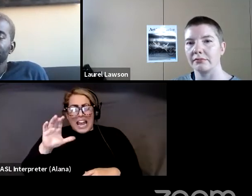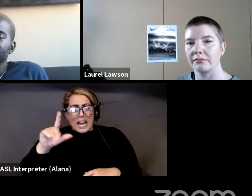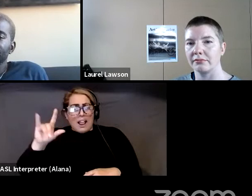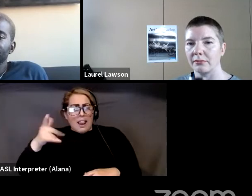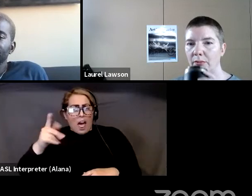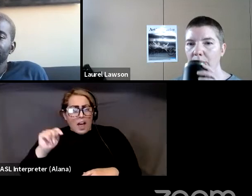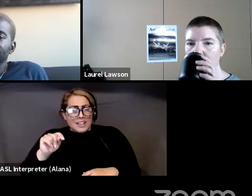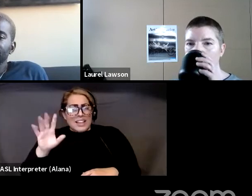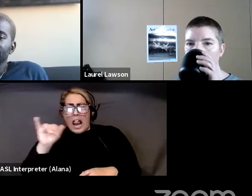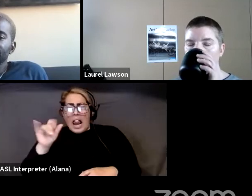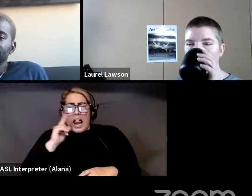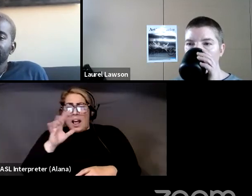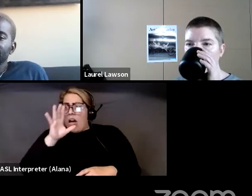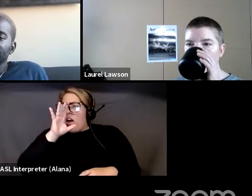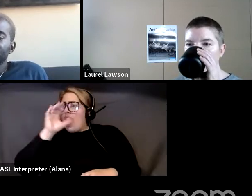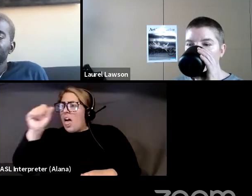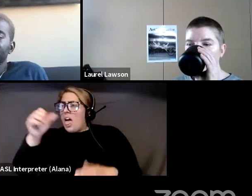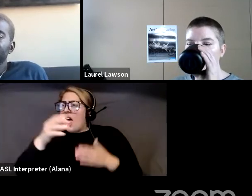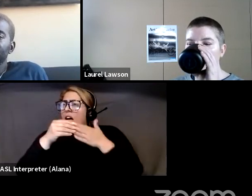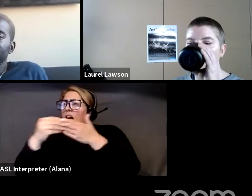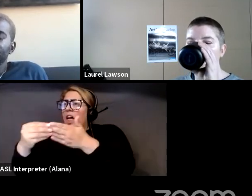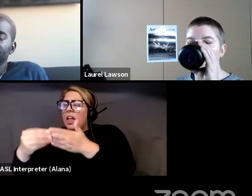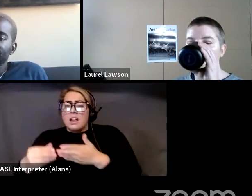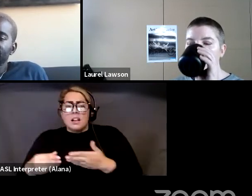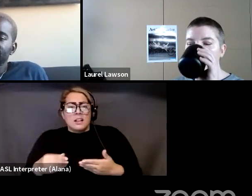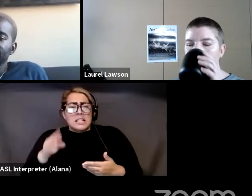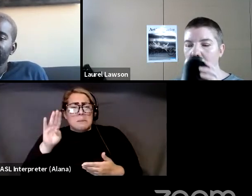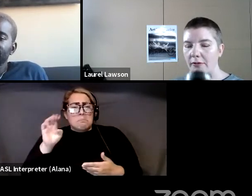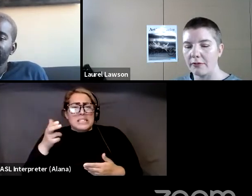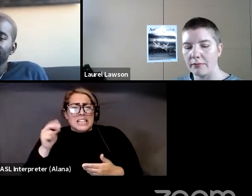work as a beacon. Yeah.